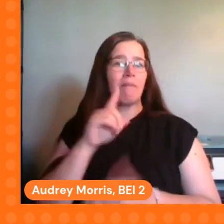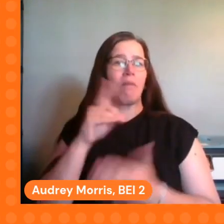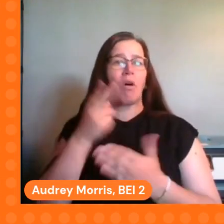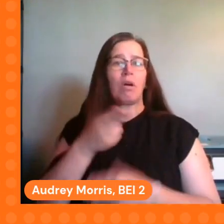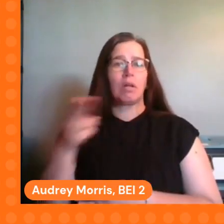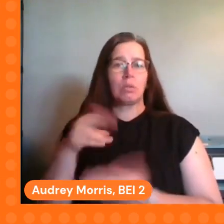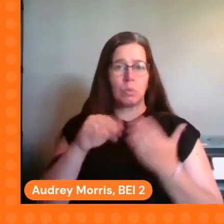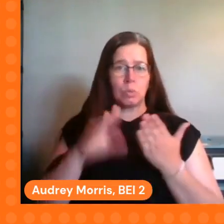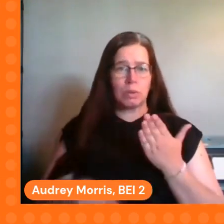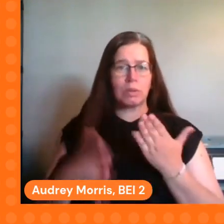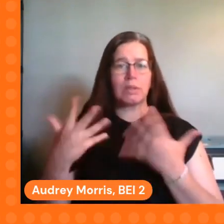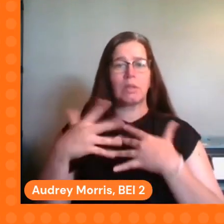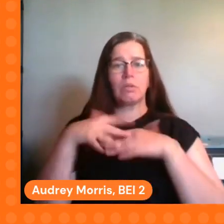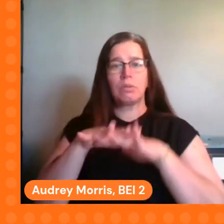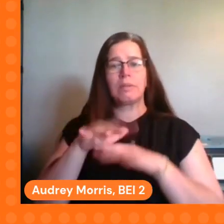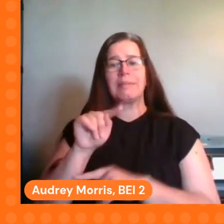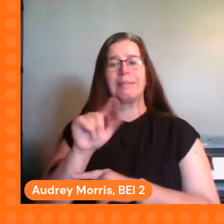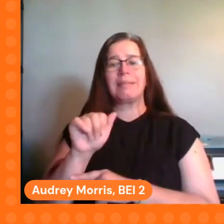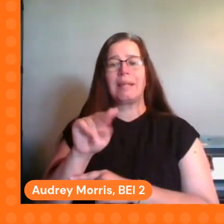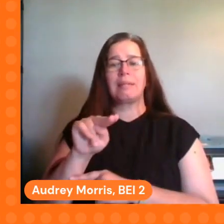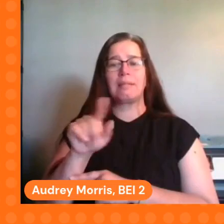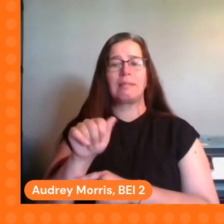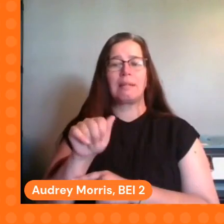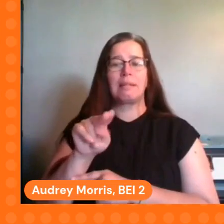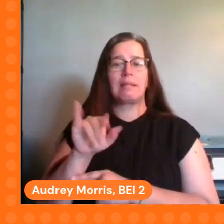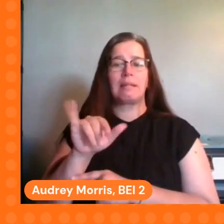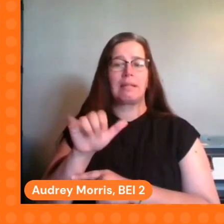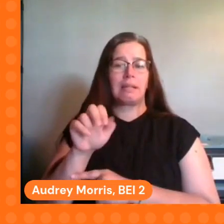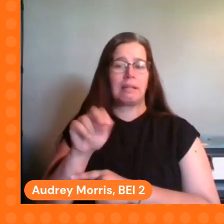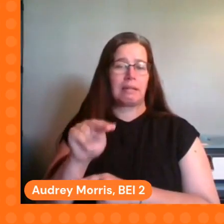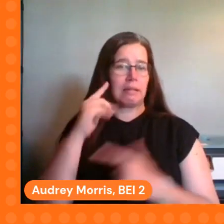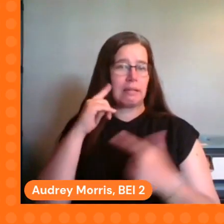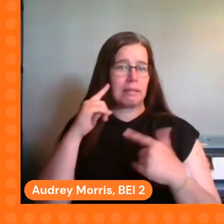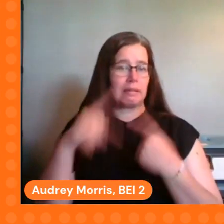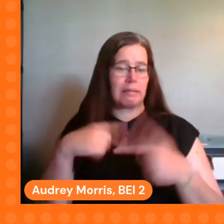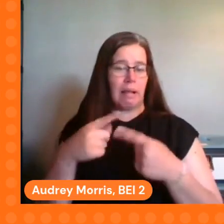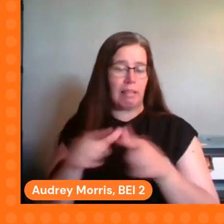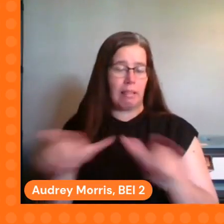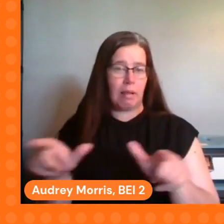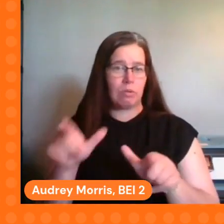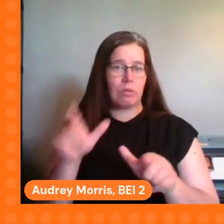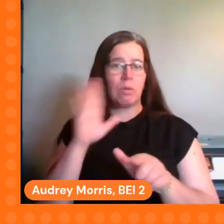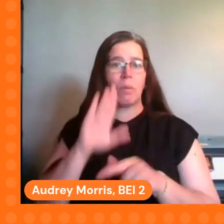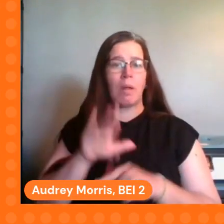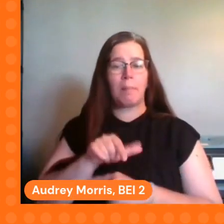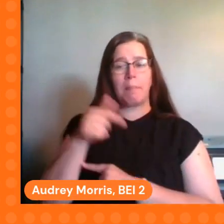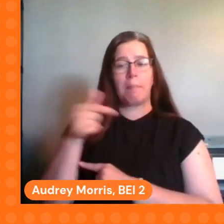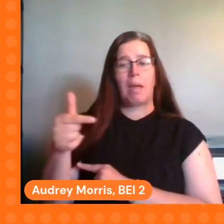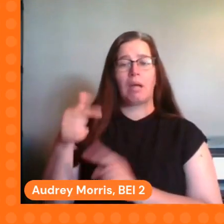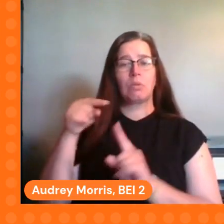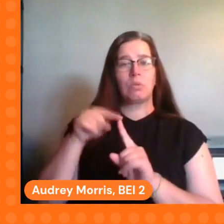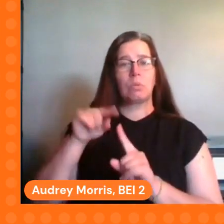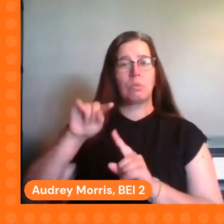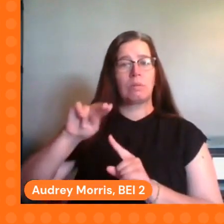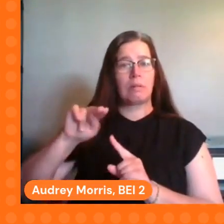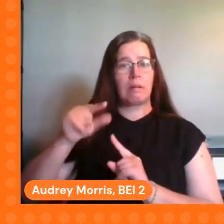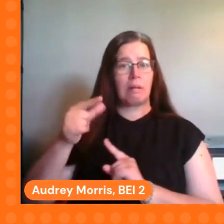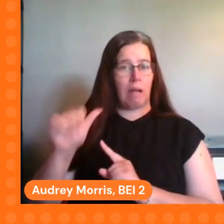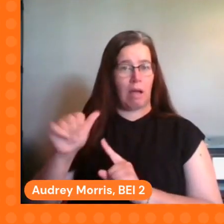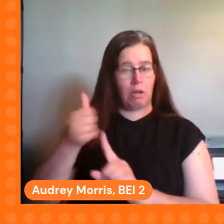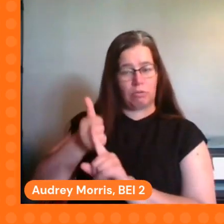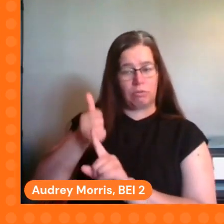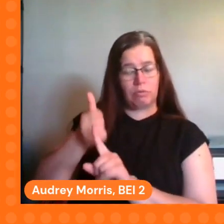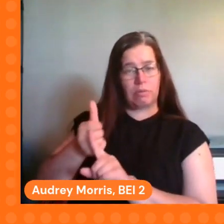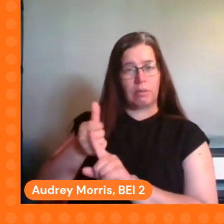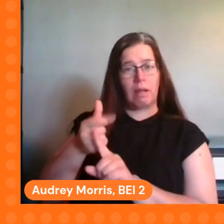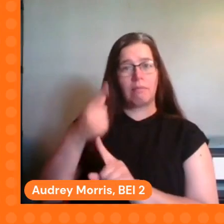students by integrating Tanzanian Sign Language. So I'll pass it over to Na so that she can tell